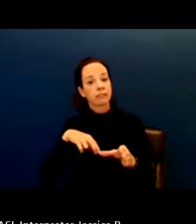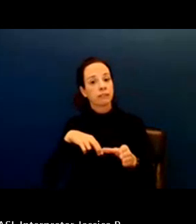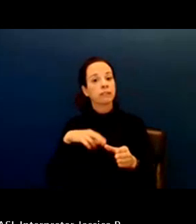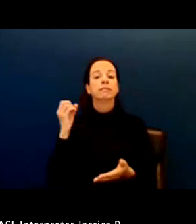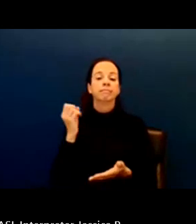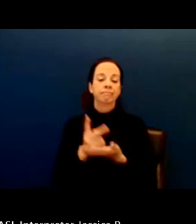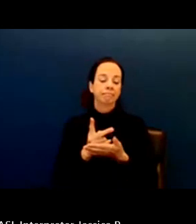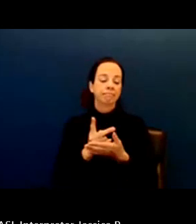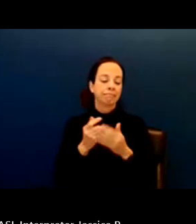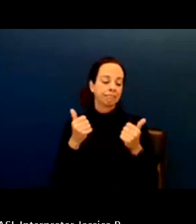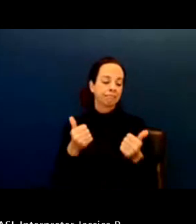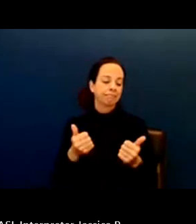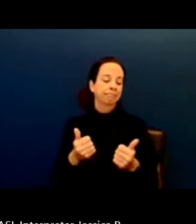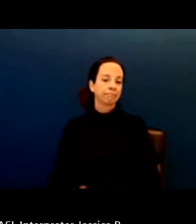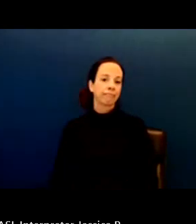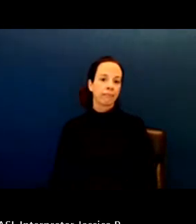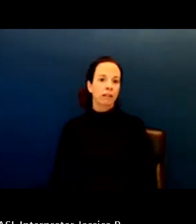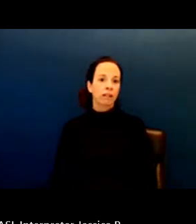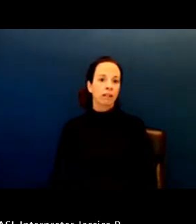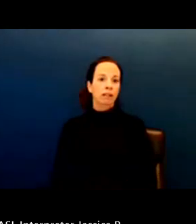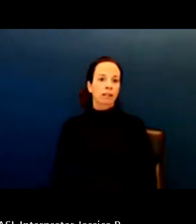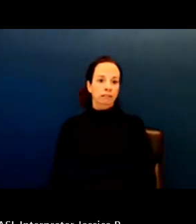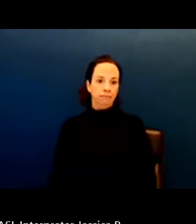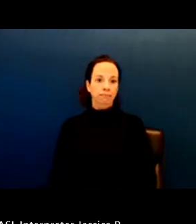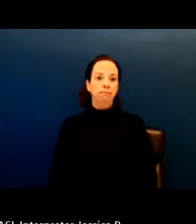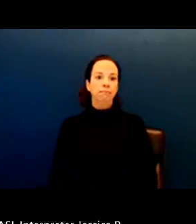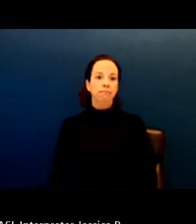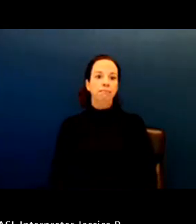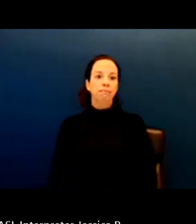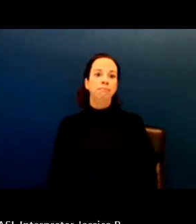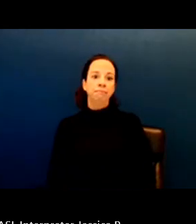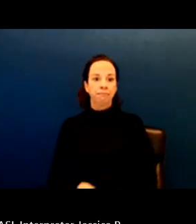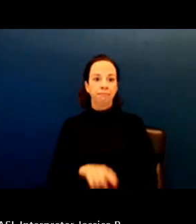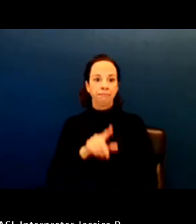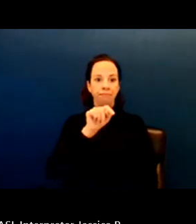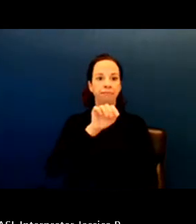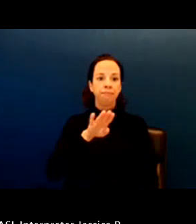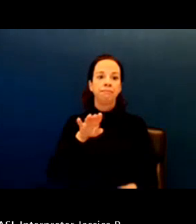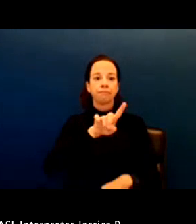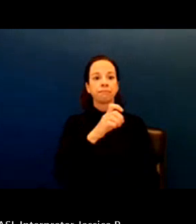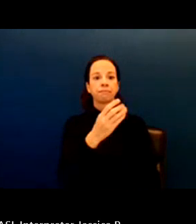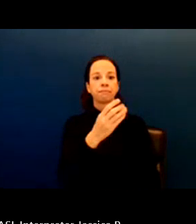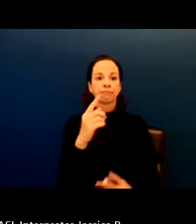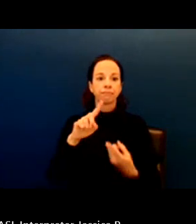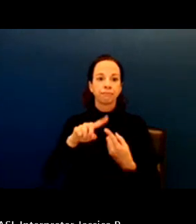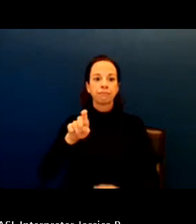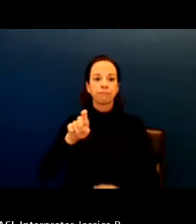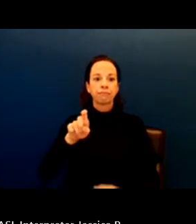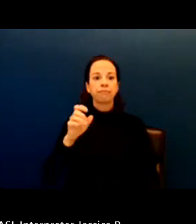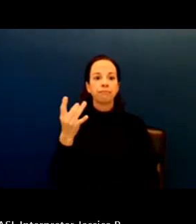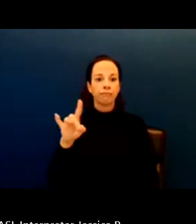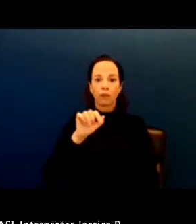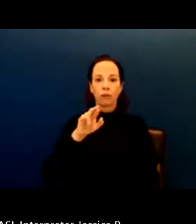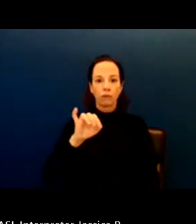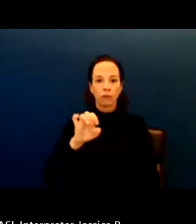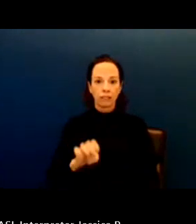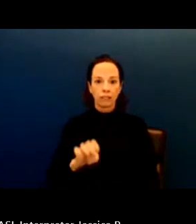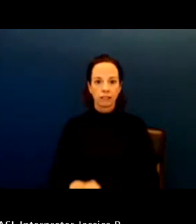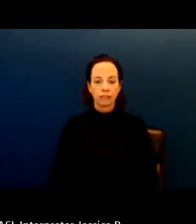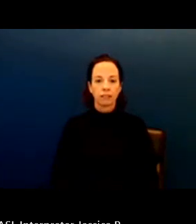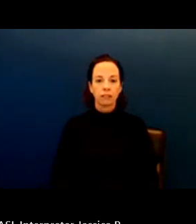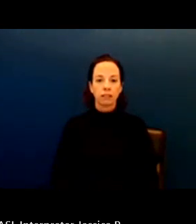approved. Moving to items tab 114 through 118. Lori. Commissioners,